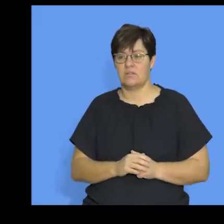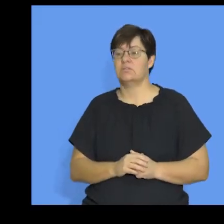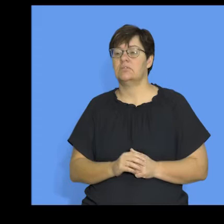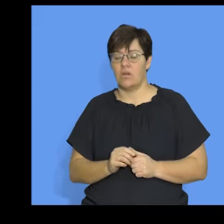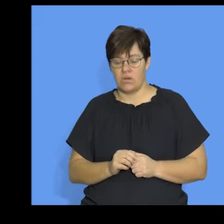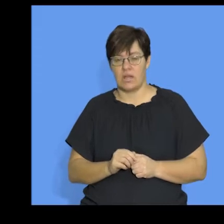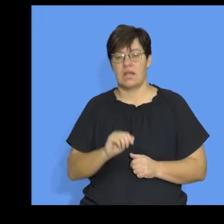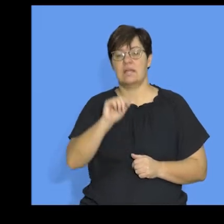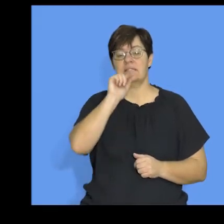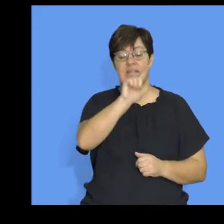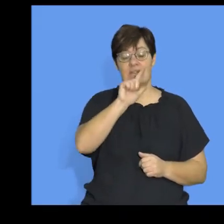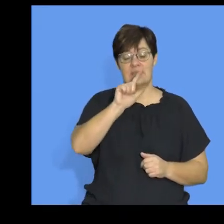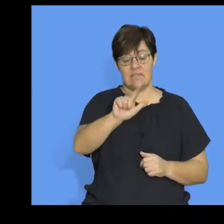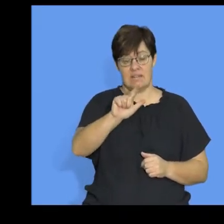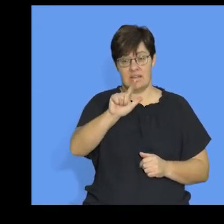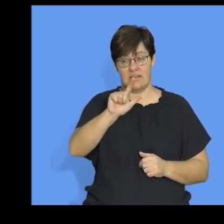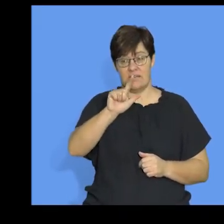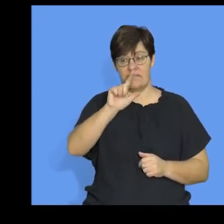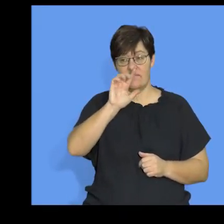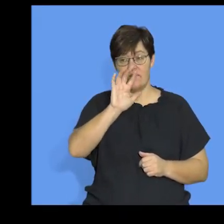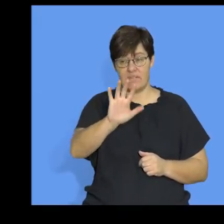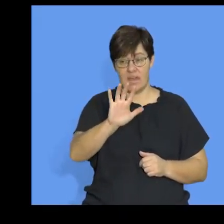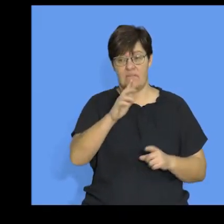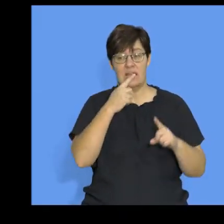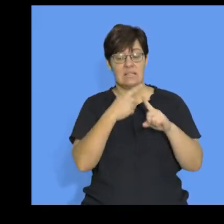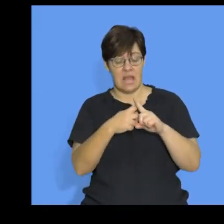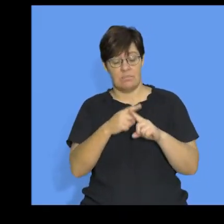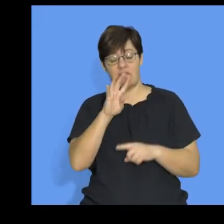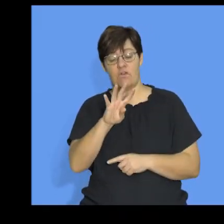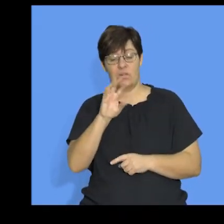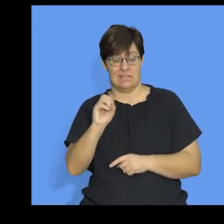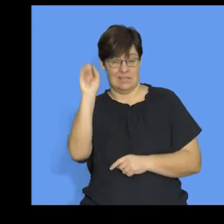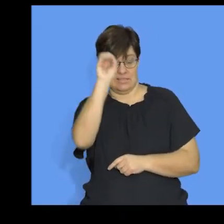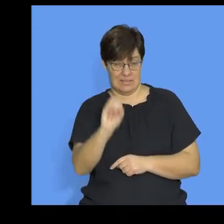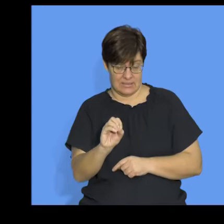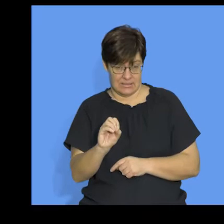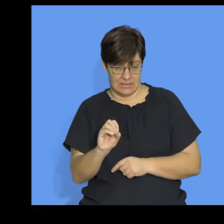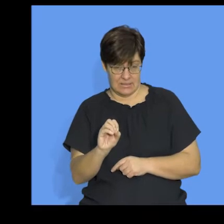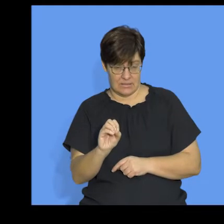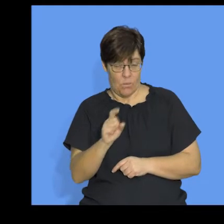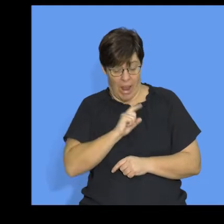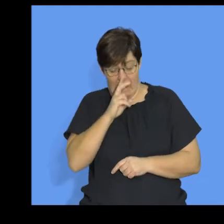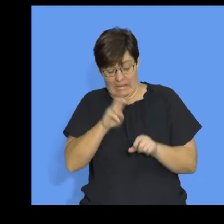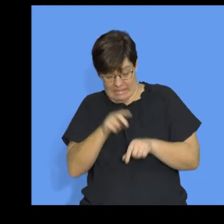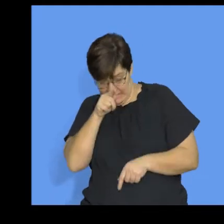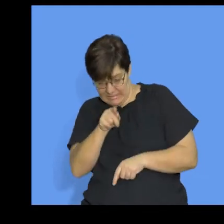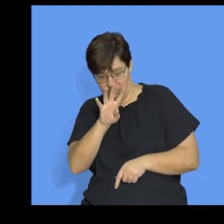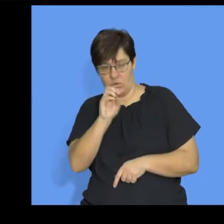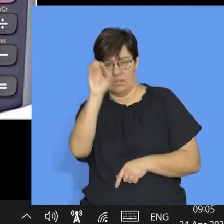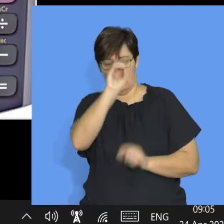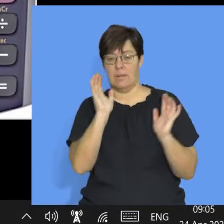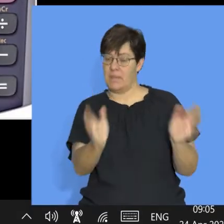say 775 times the 40%. So obviously, let's do that